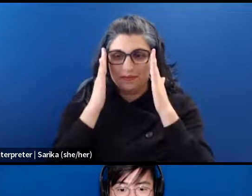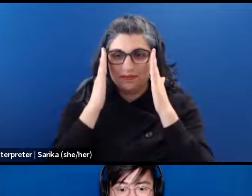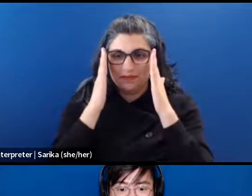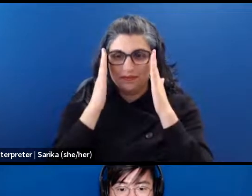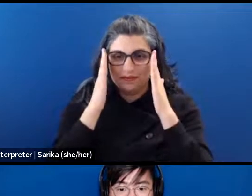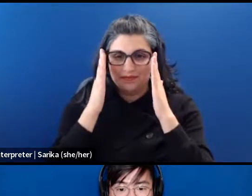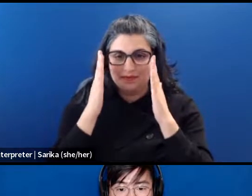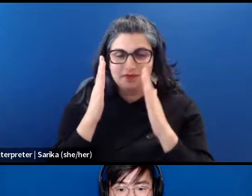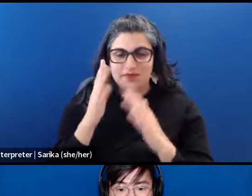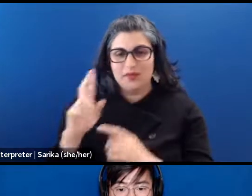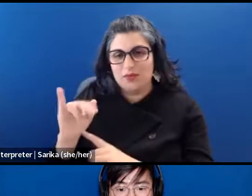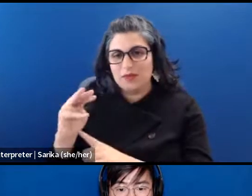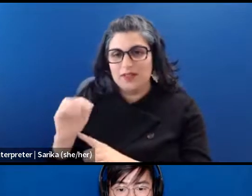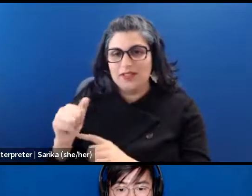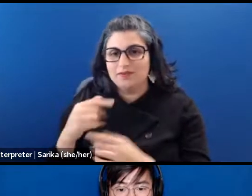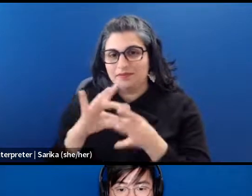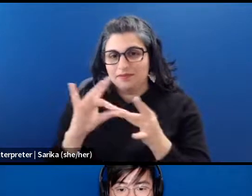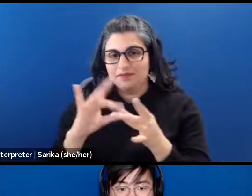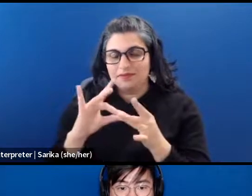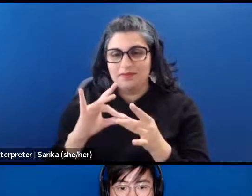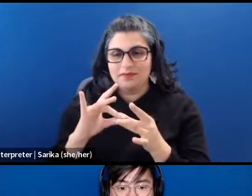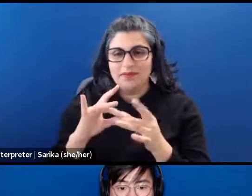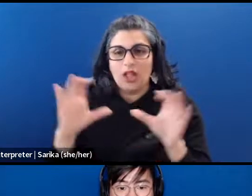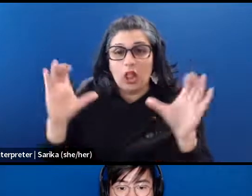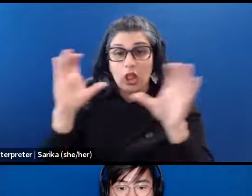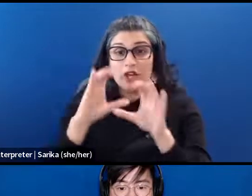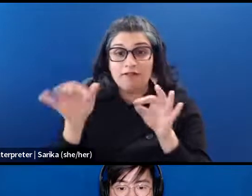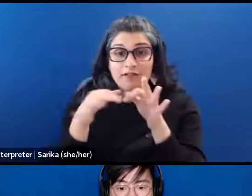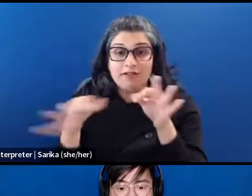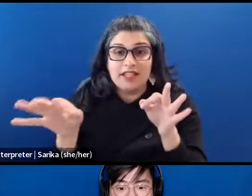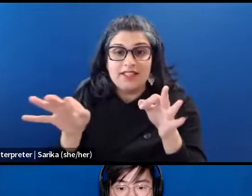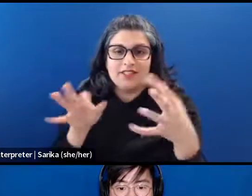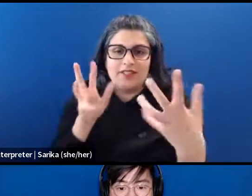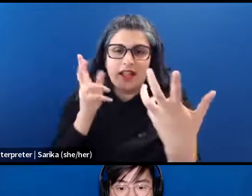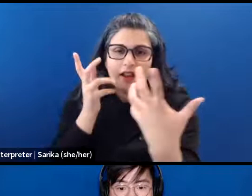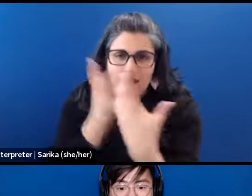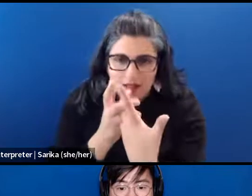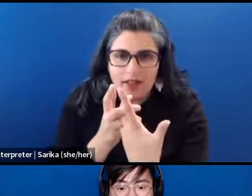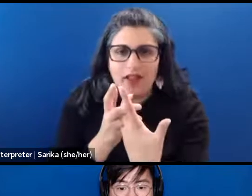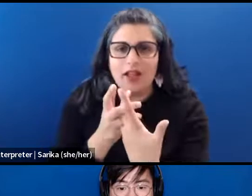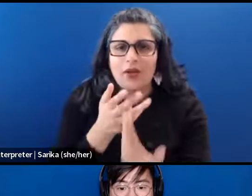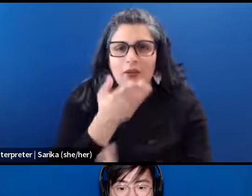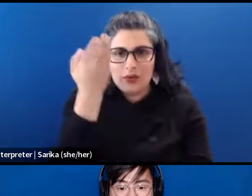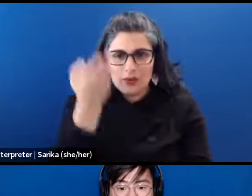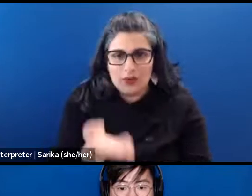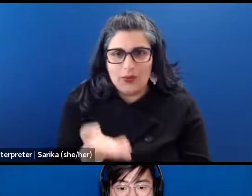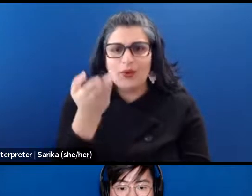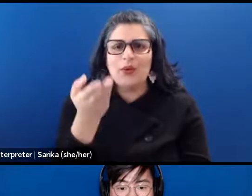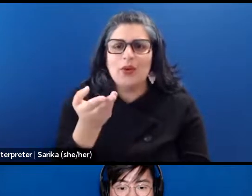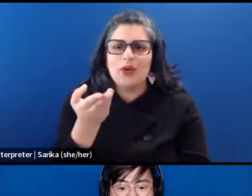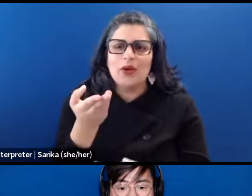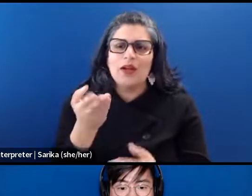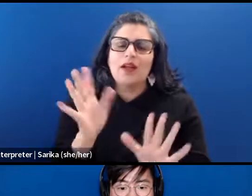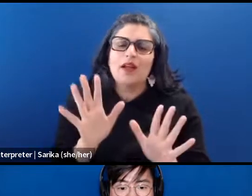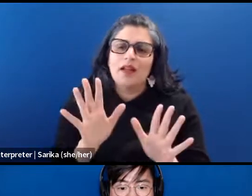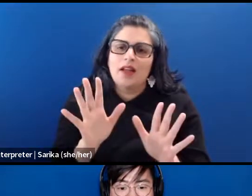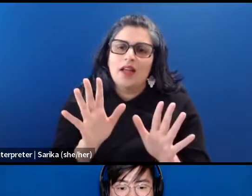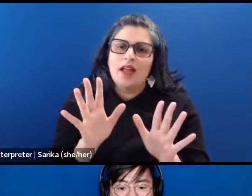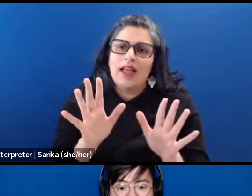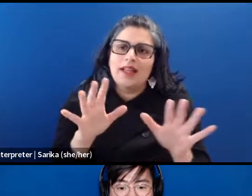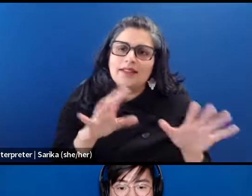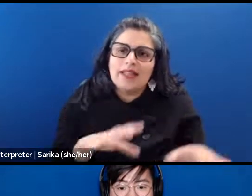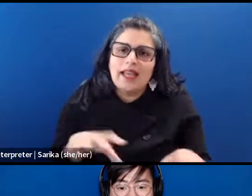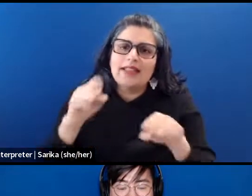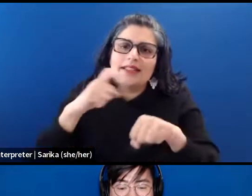as Rima said, find phrases that resonate for you and take time with yourself.